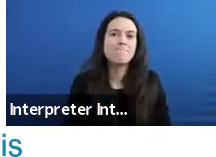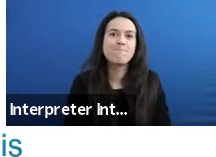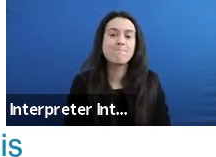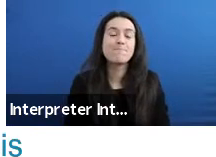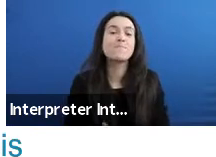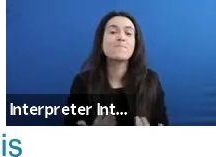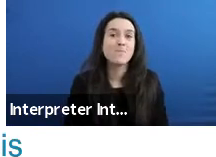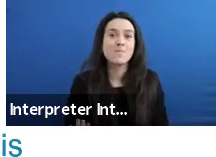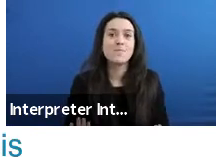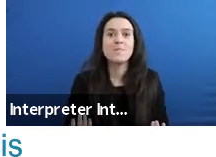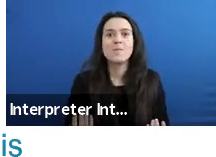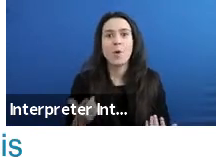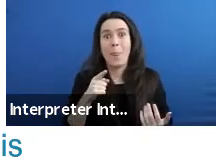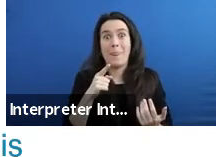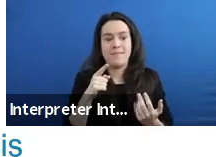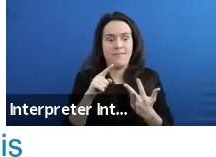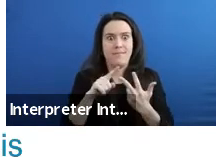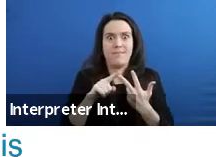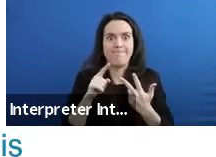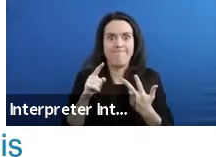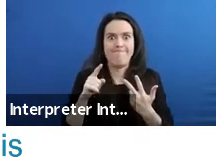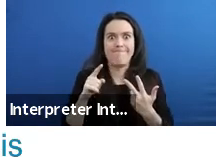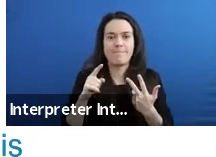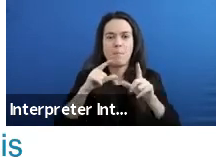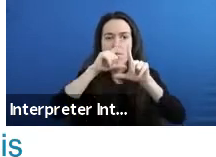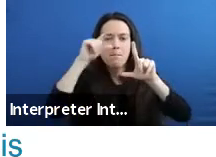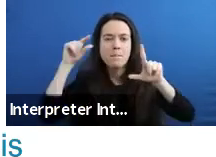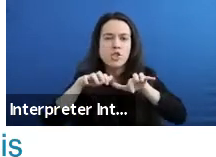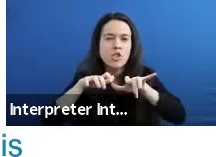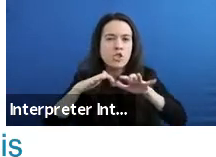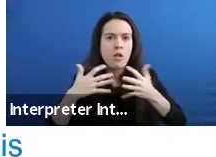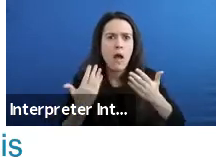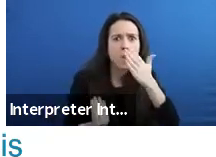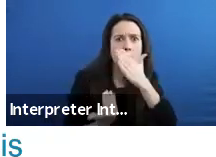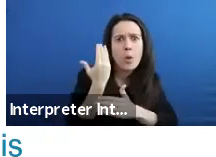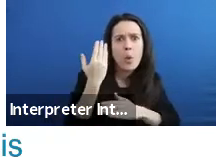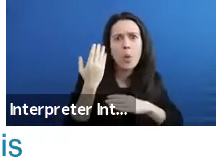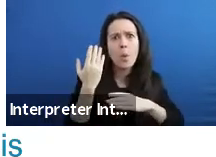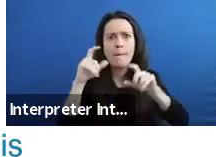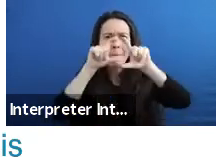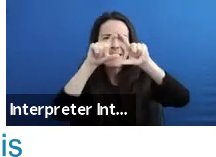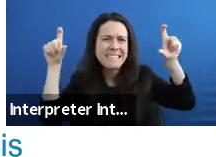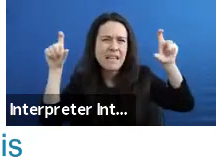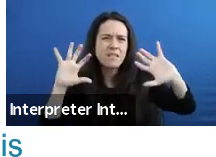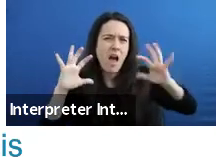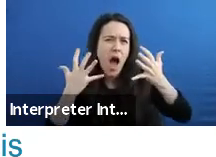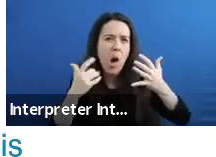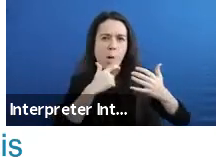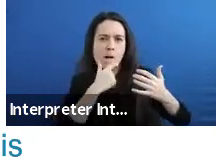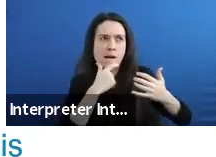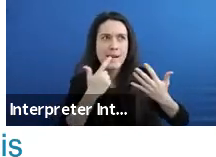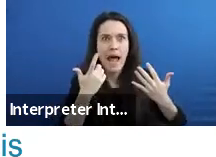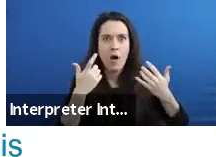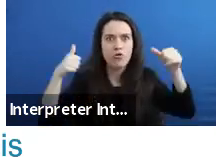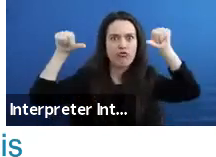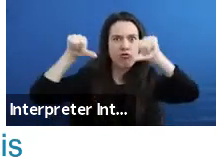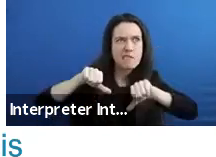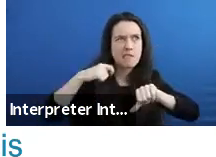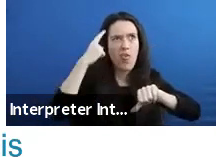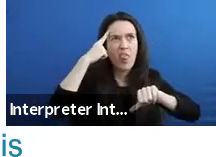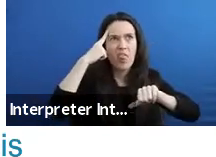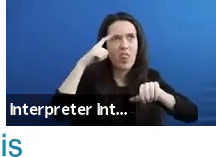the digital sphere is about finding new business models that the crisis has still not yet shown concrete